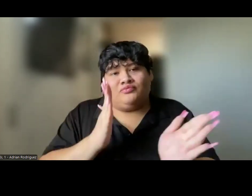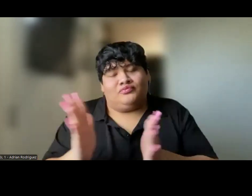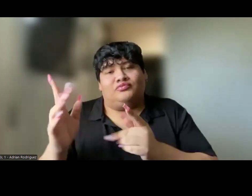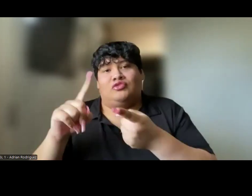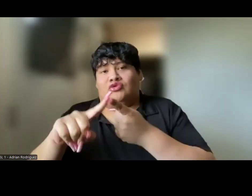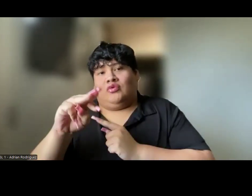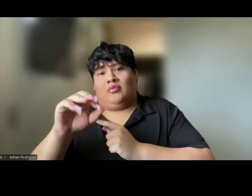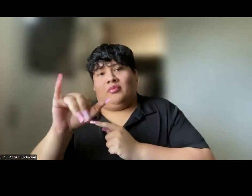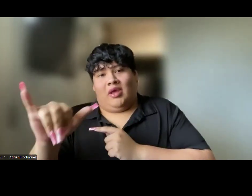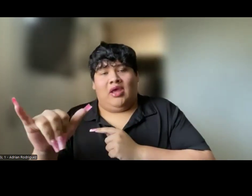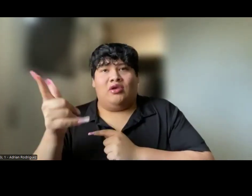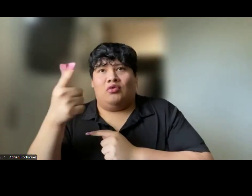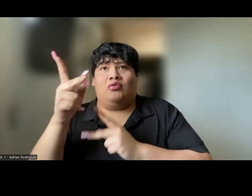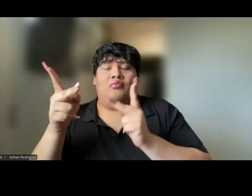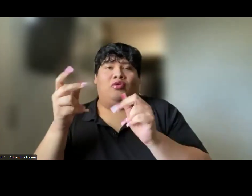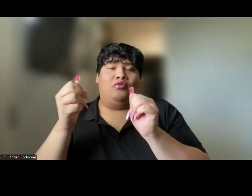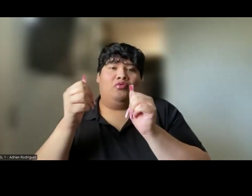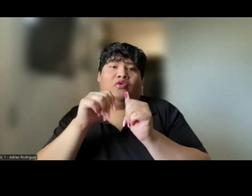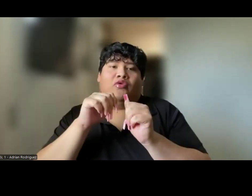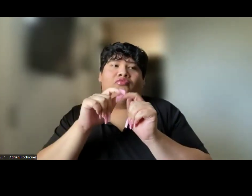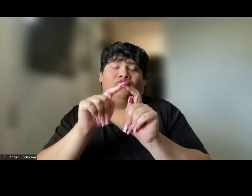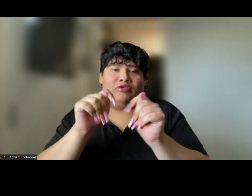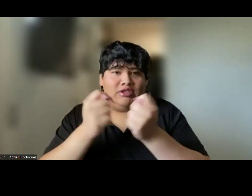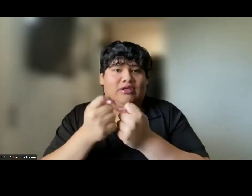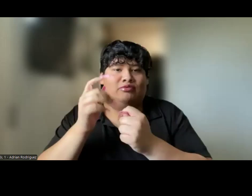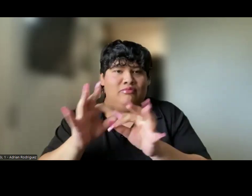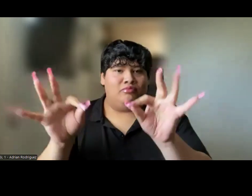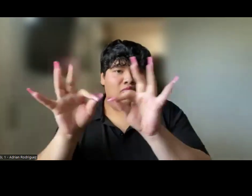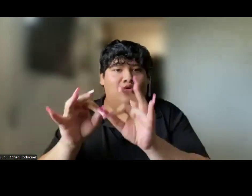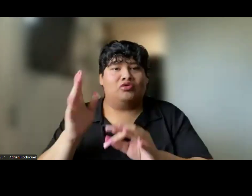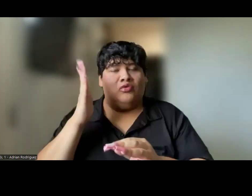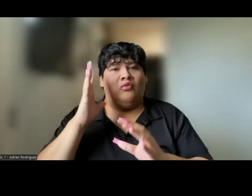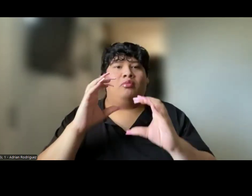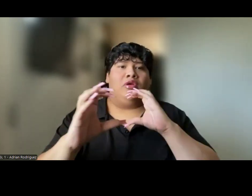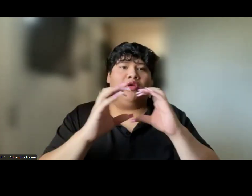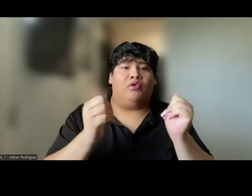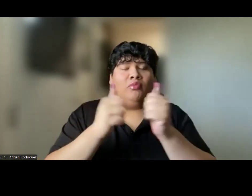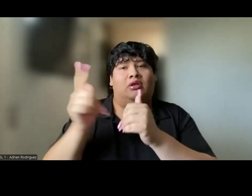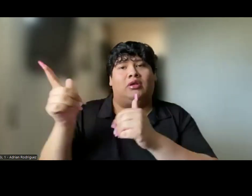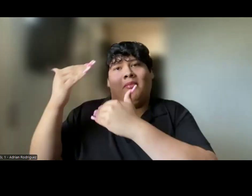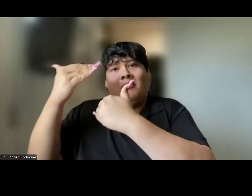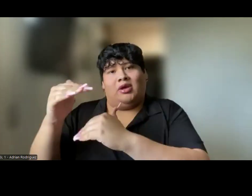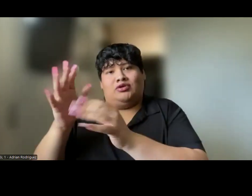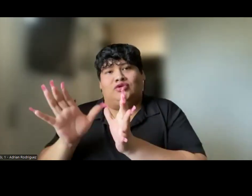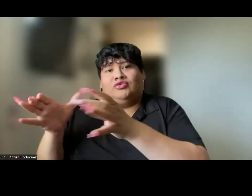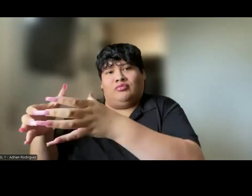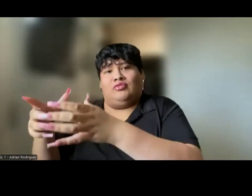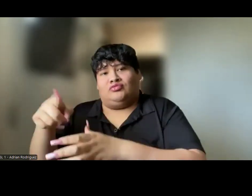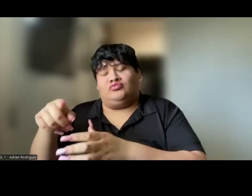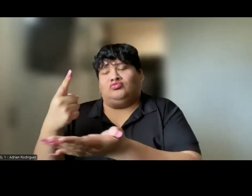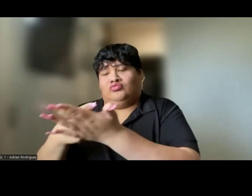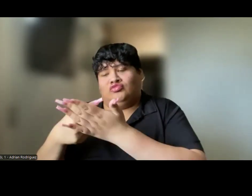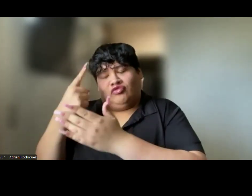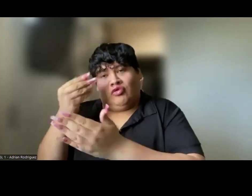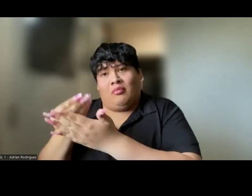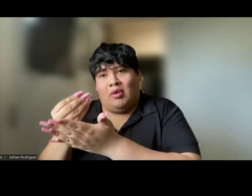are very important partners. And so I'm sure you'll be communicating with the budget committees along the way. As was noted, I've kind of been here